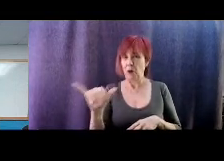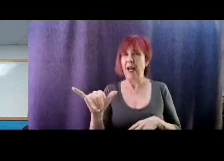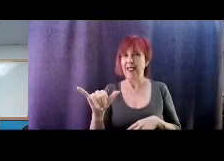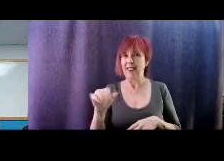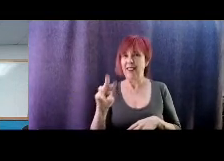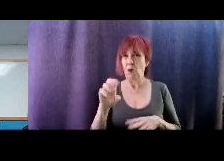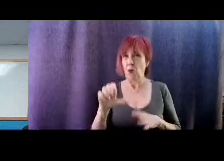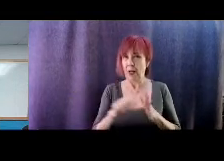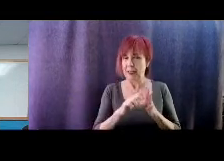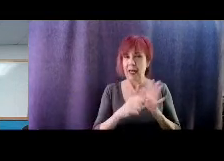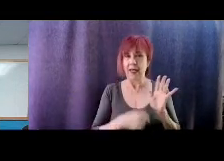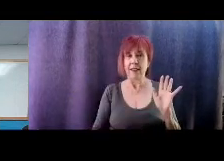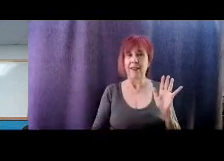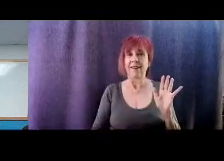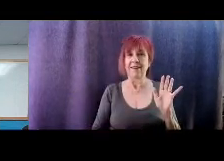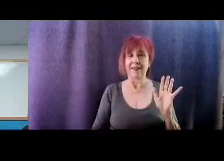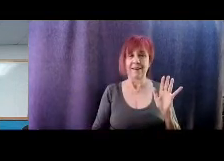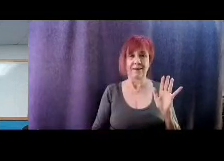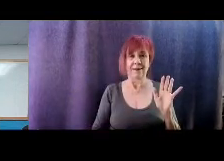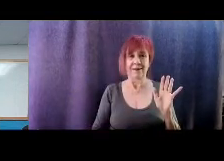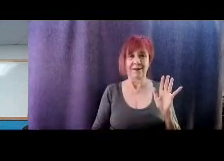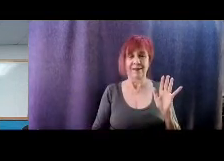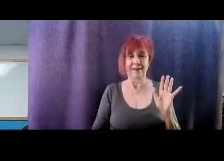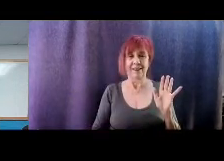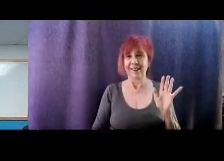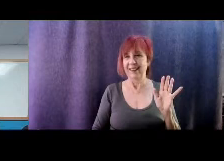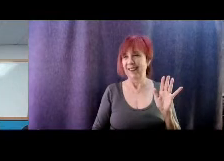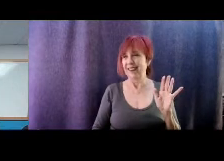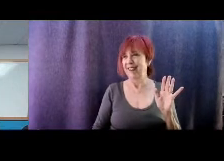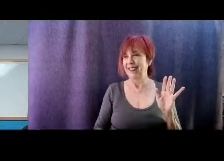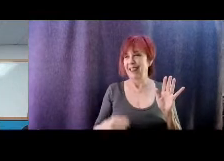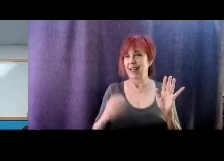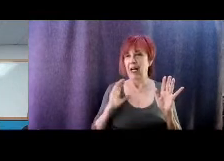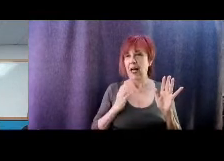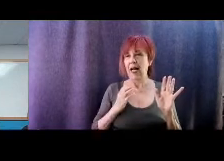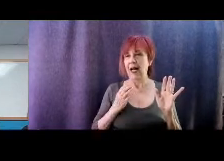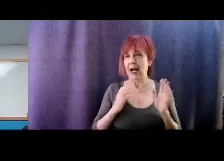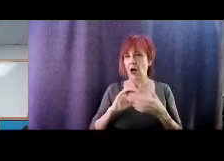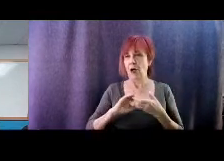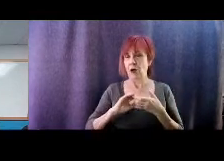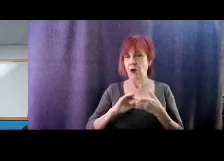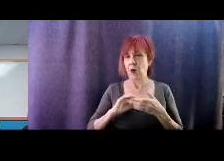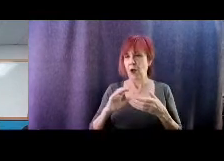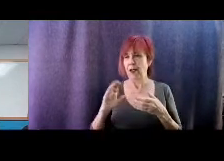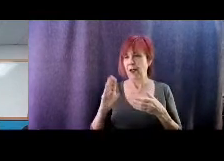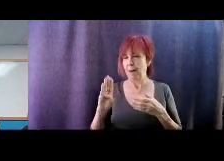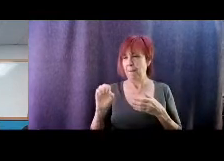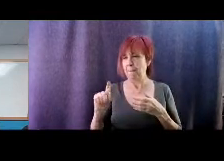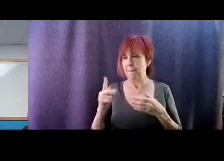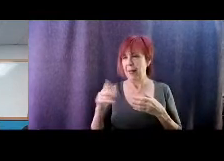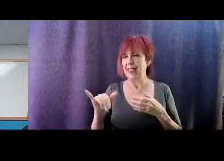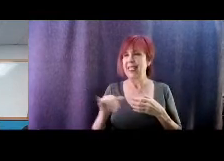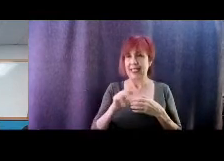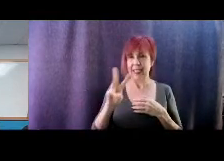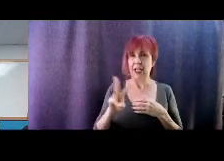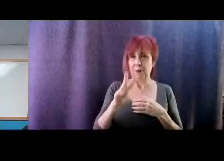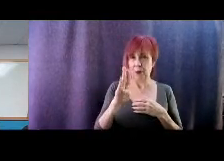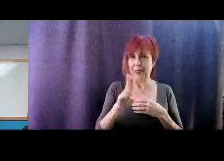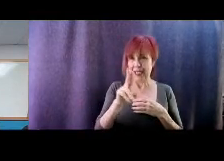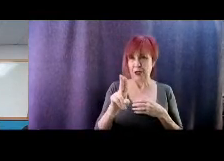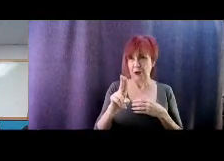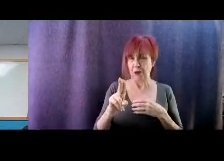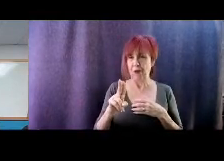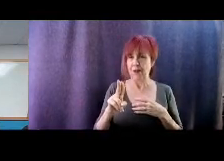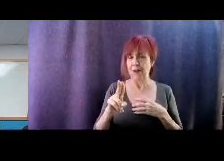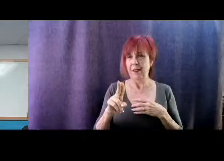Our coworker Betsy thinks it's WVU because she's a WVU fan, but pathwayswv.org website. But having said